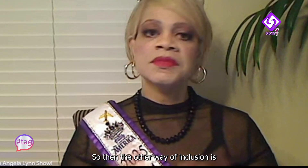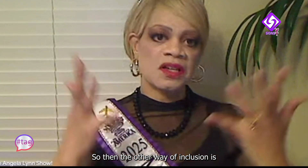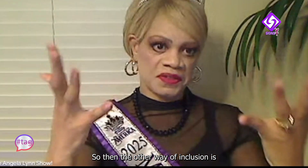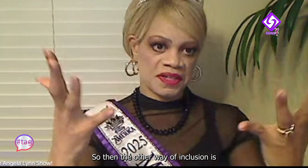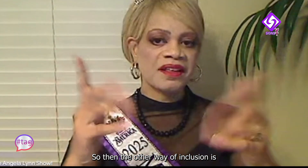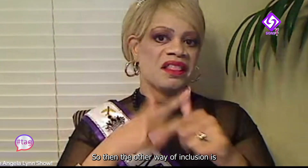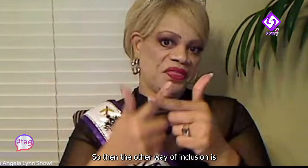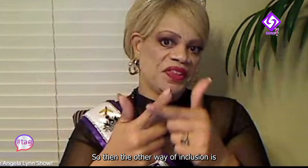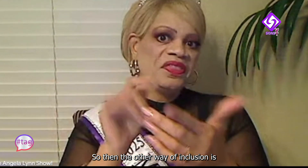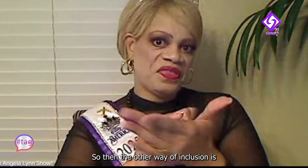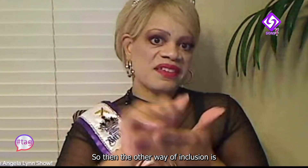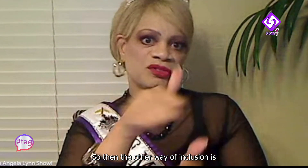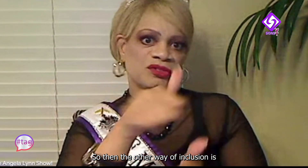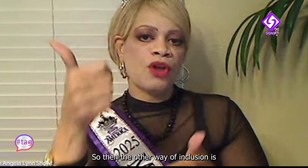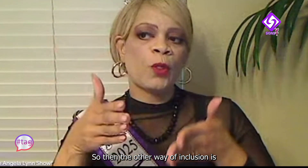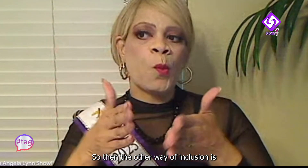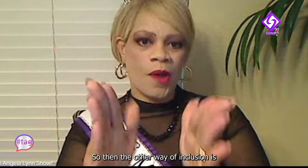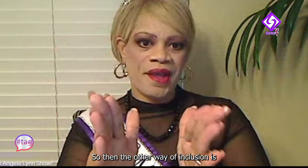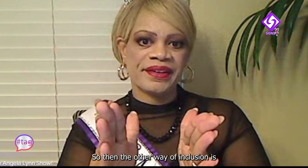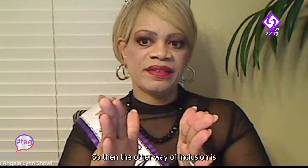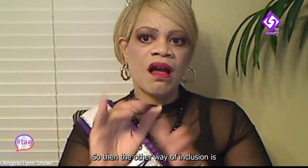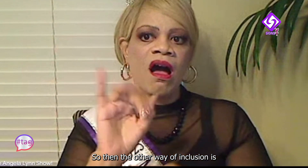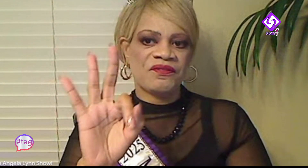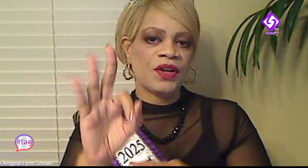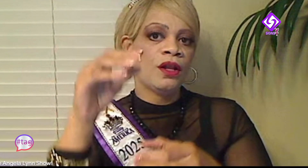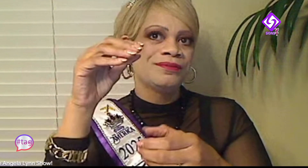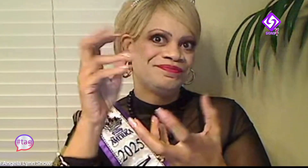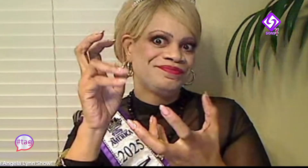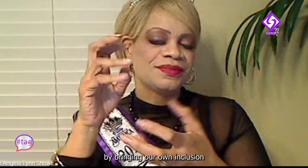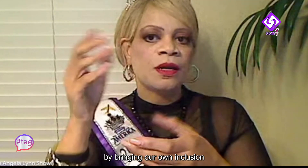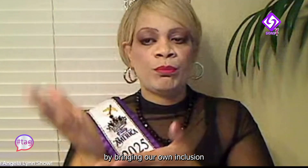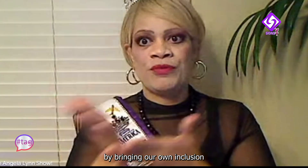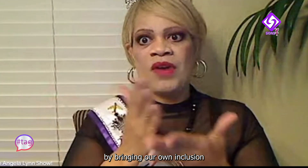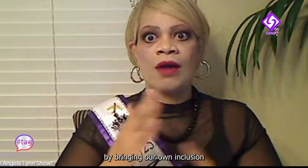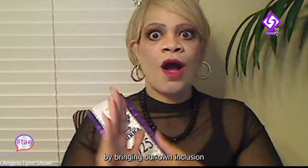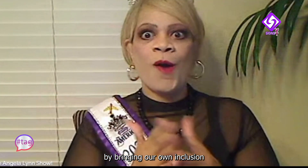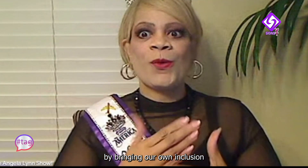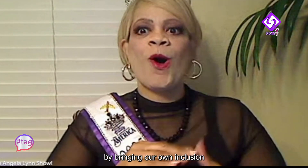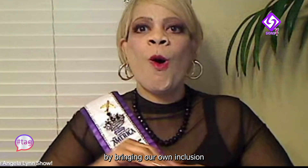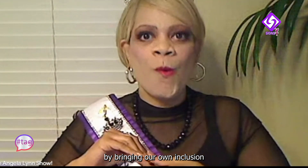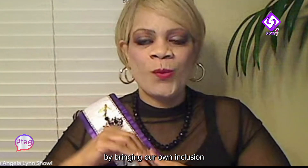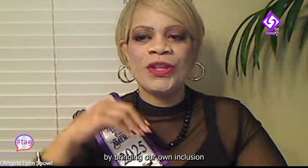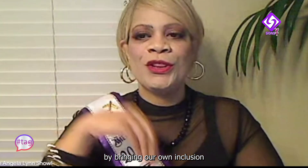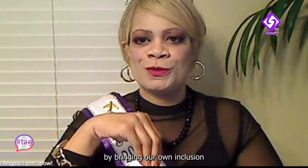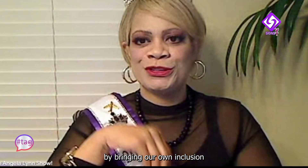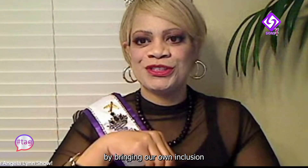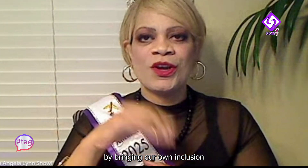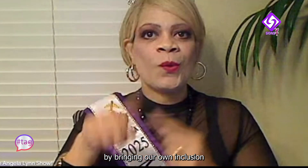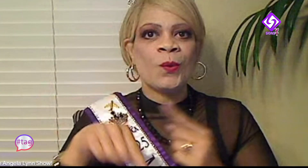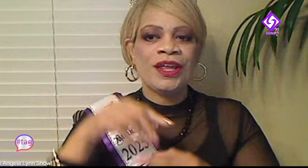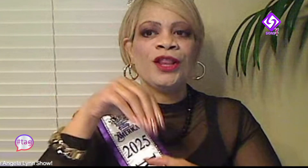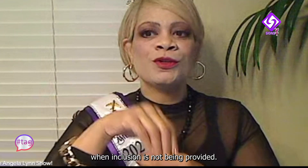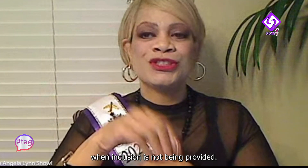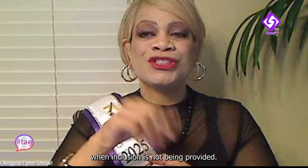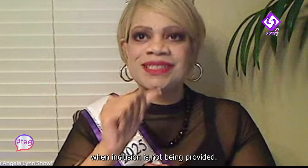So then the other way of inclusion is by bringing our own